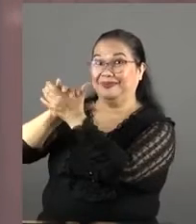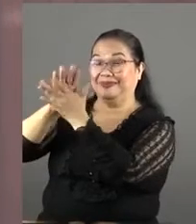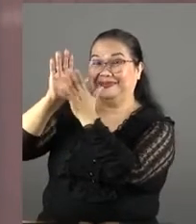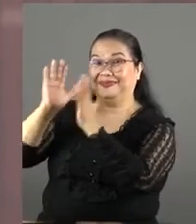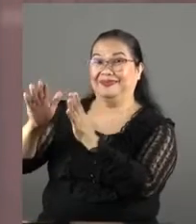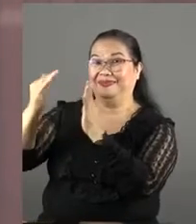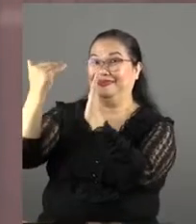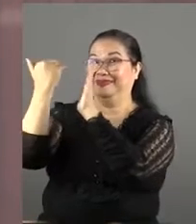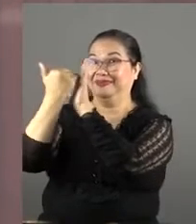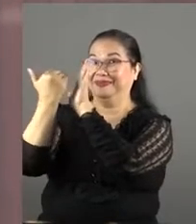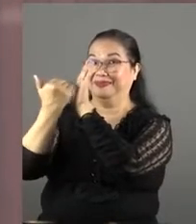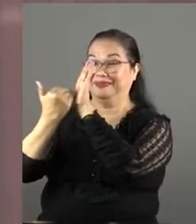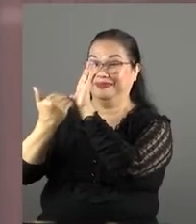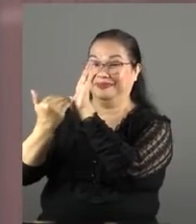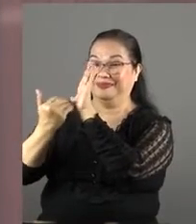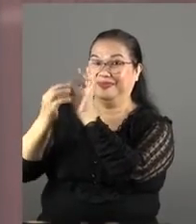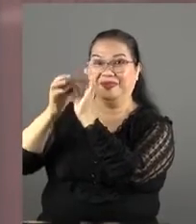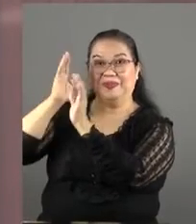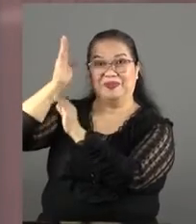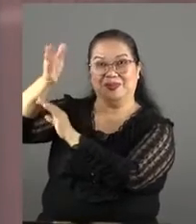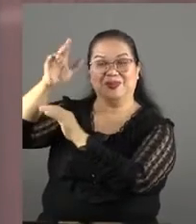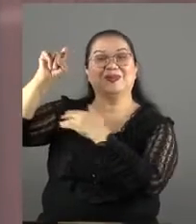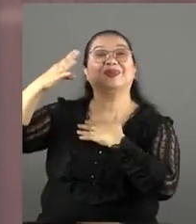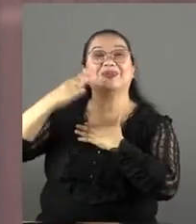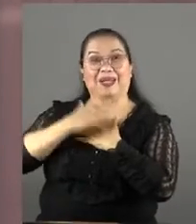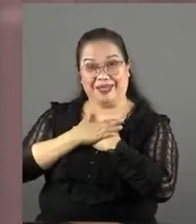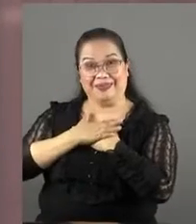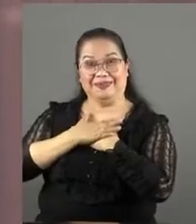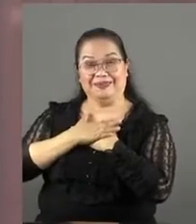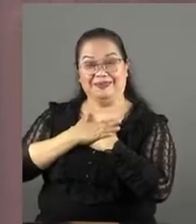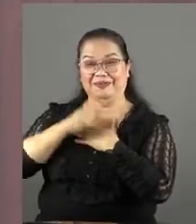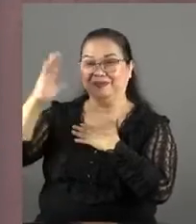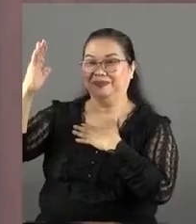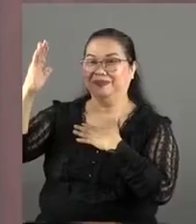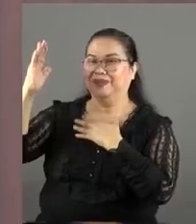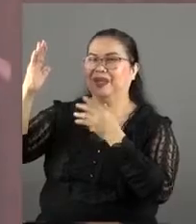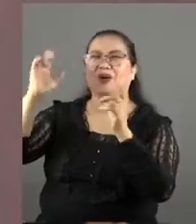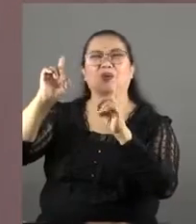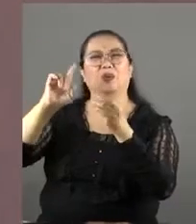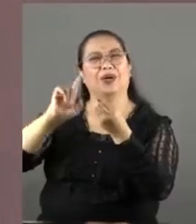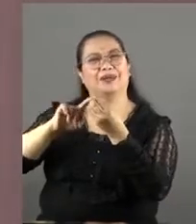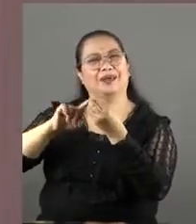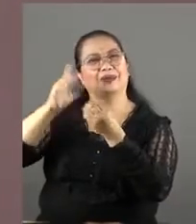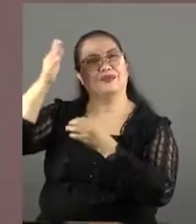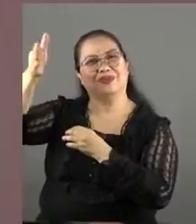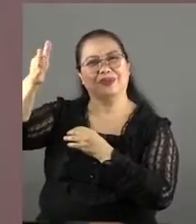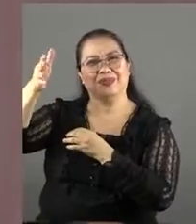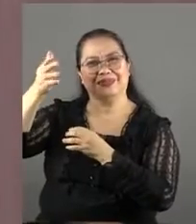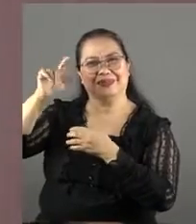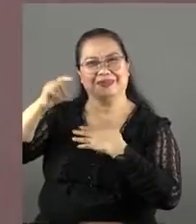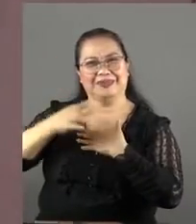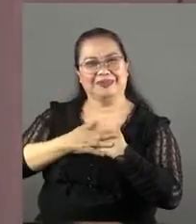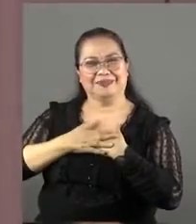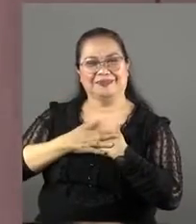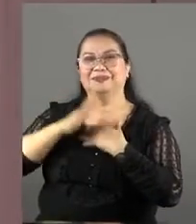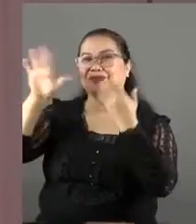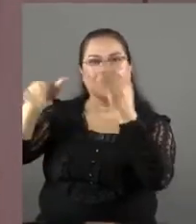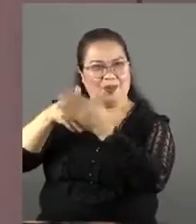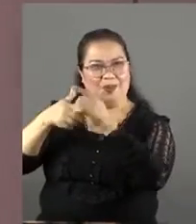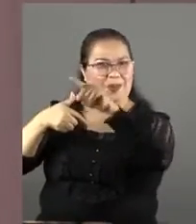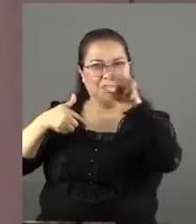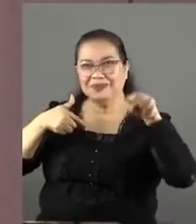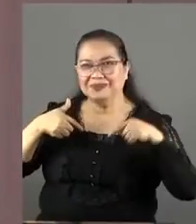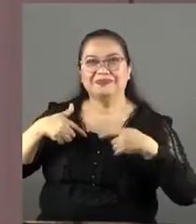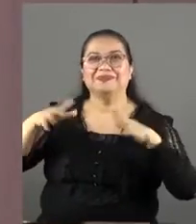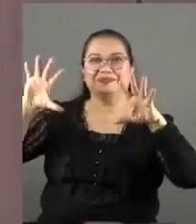of future grace. Now, why am I talking about future grace? All of us have already